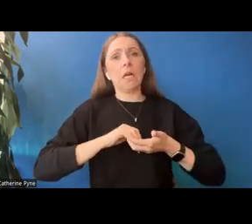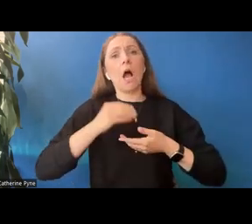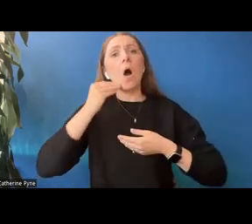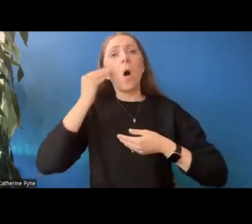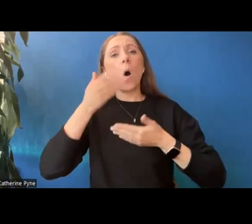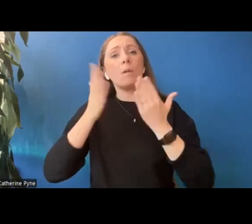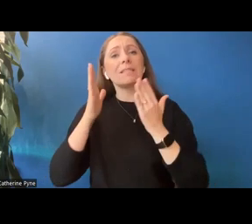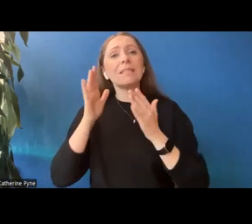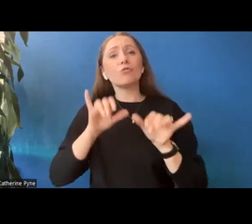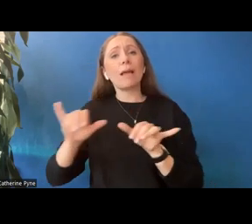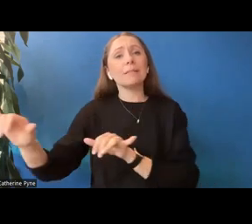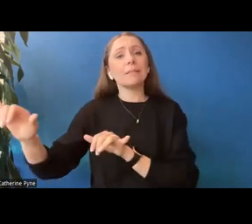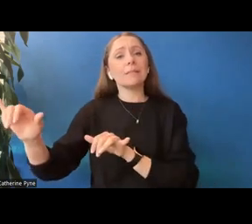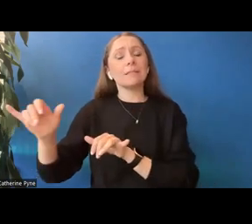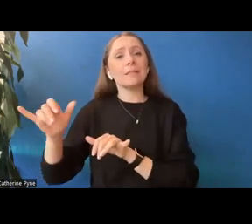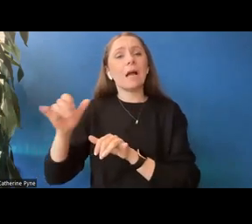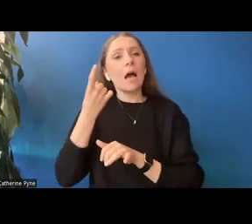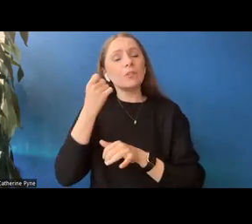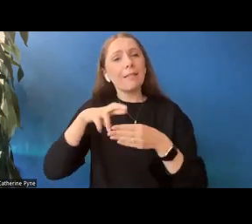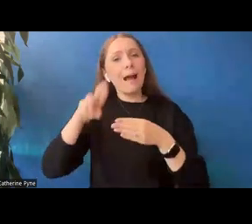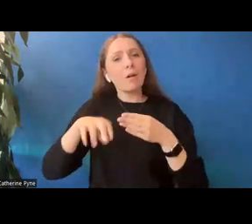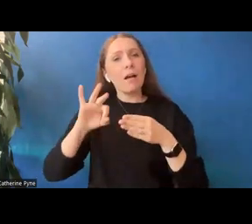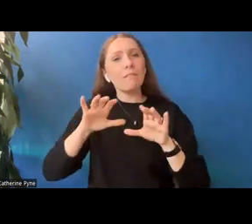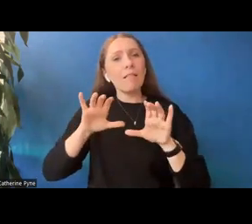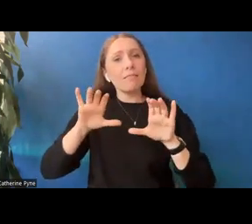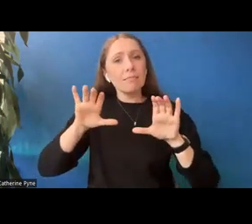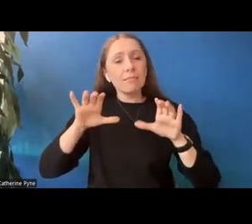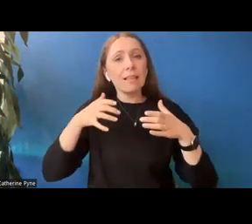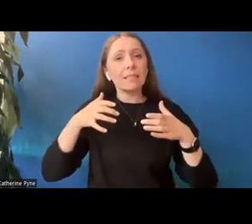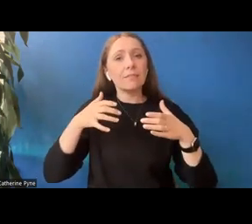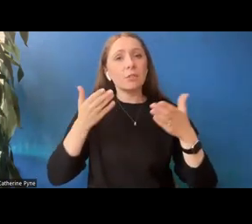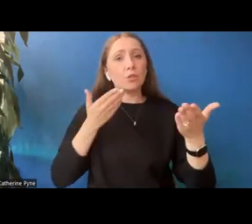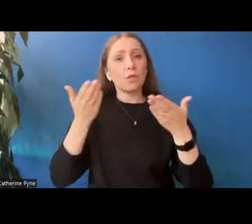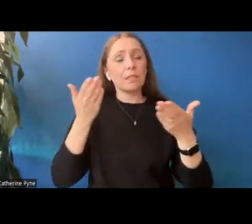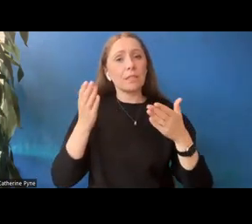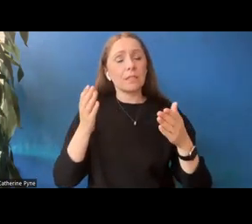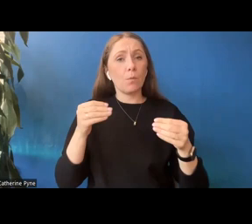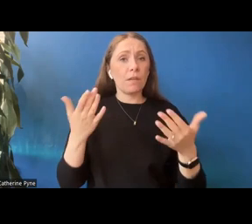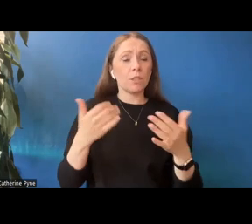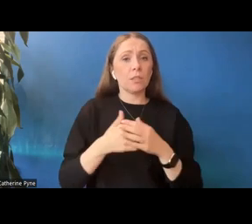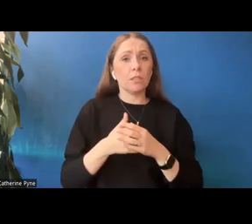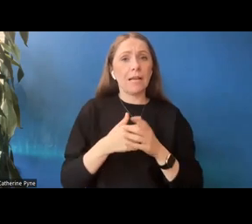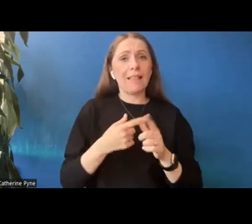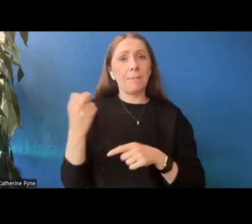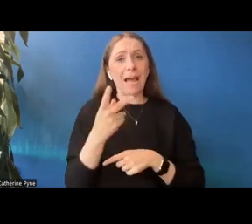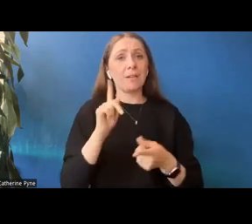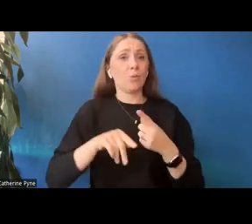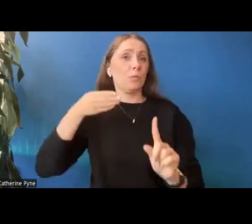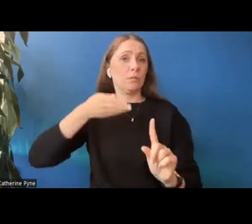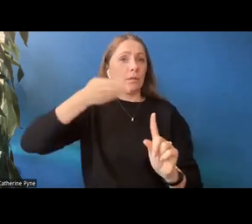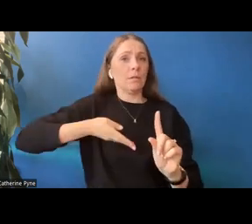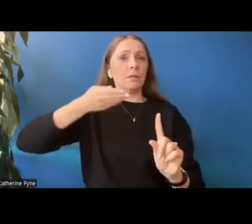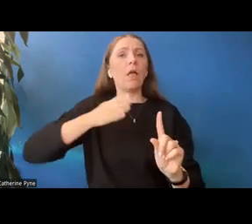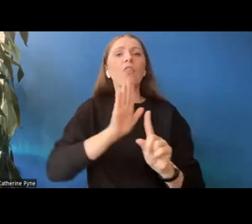trends, understanding those outcomes of the collective service provision, and then again back to that person's journey.